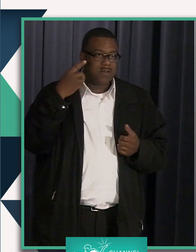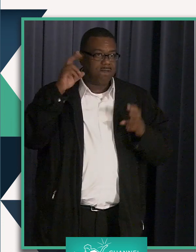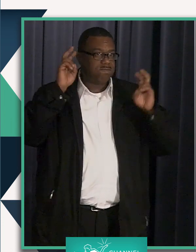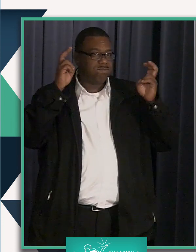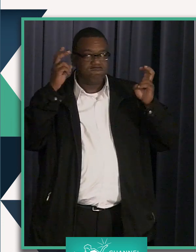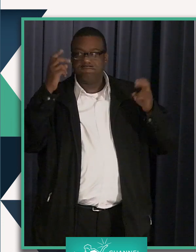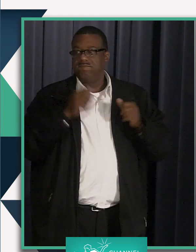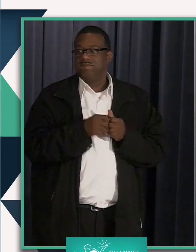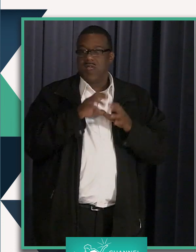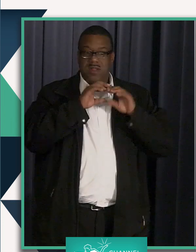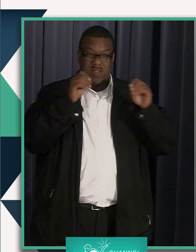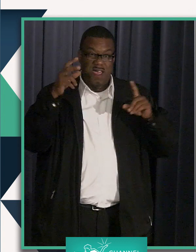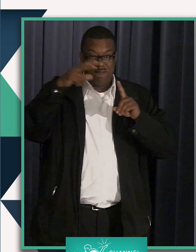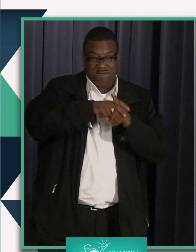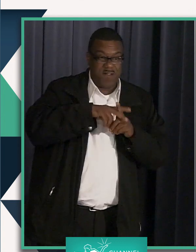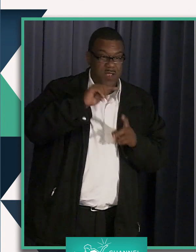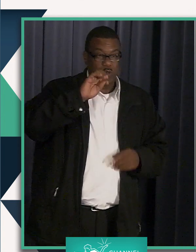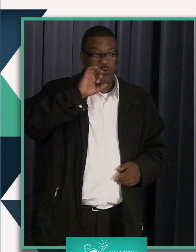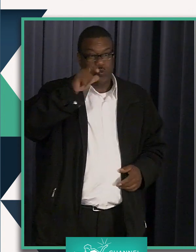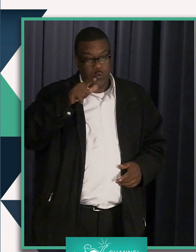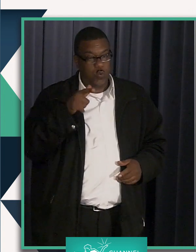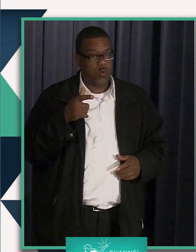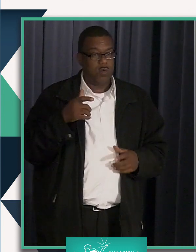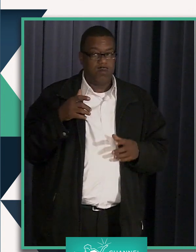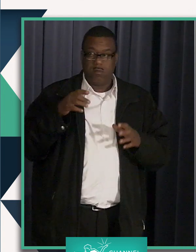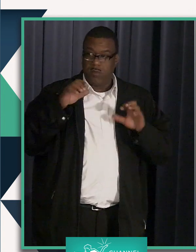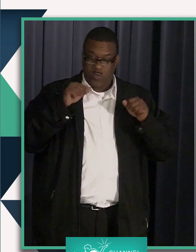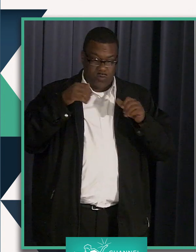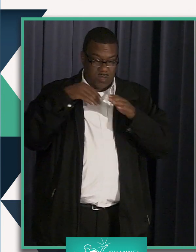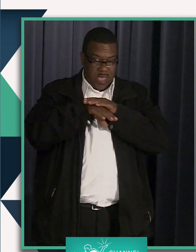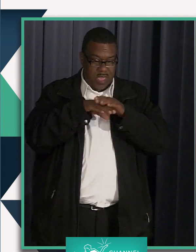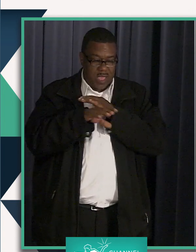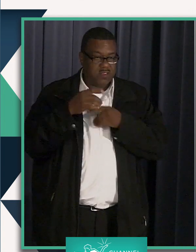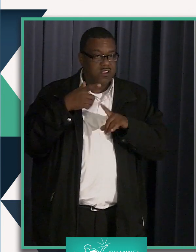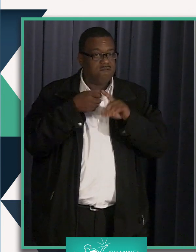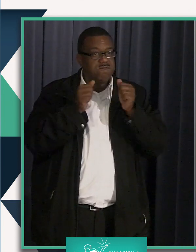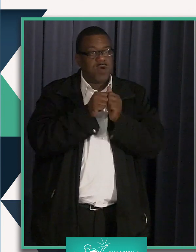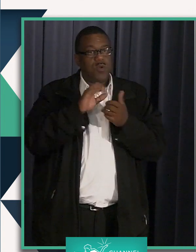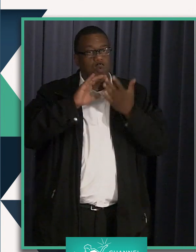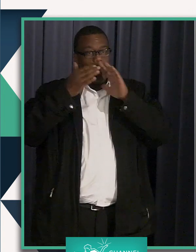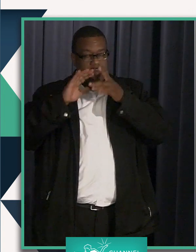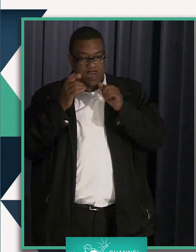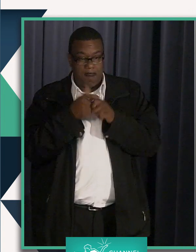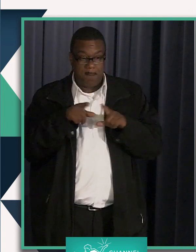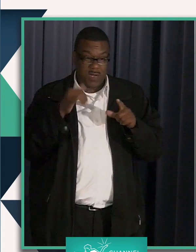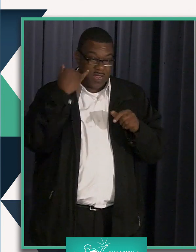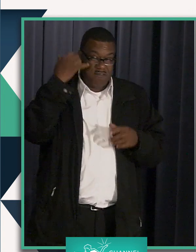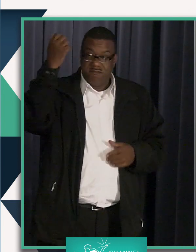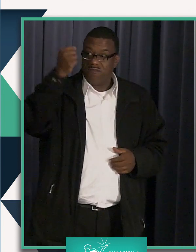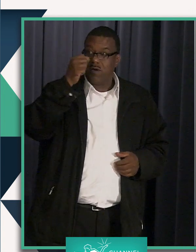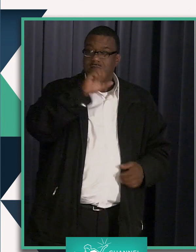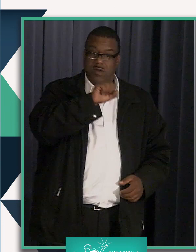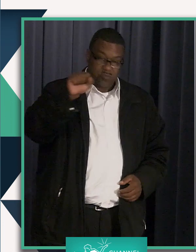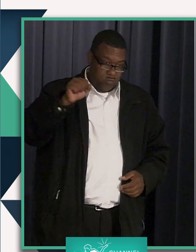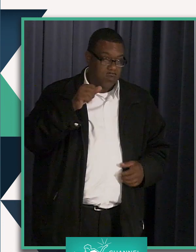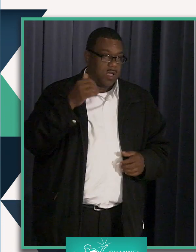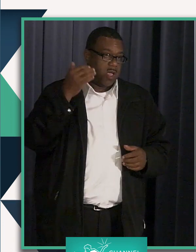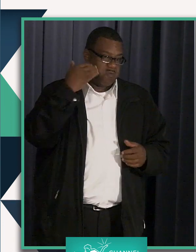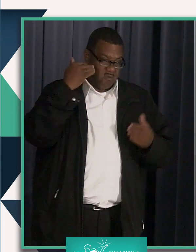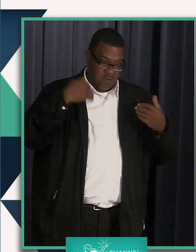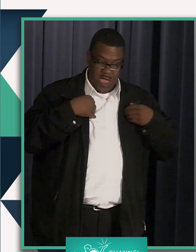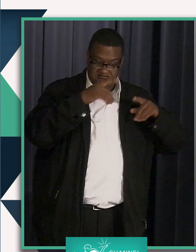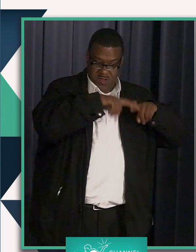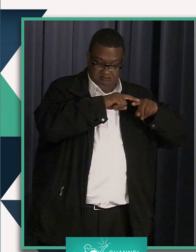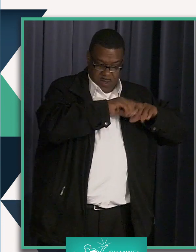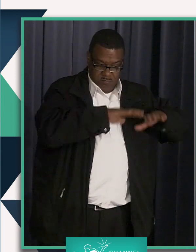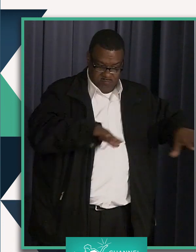that's also at the Child Tax Credit website. However, if you're receiving Social Security benefits, and we know of your dependents, you should be receiving that money.